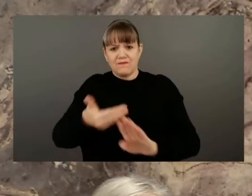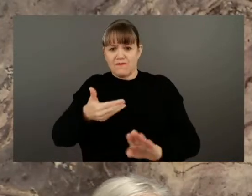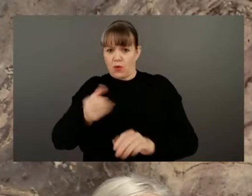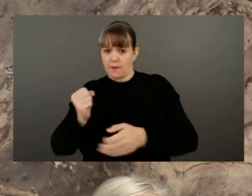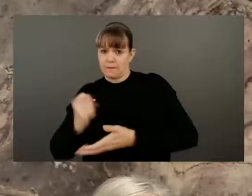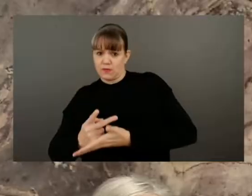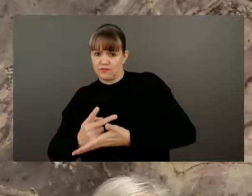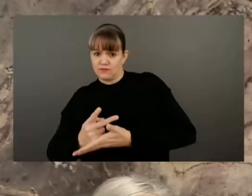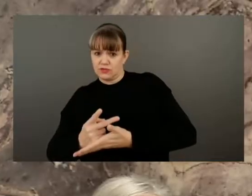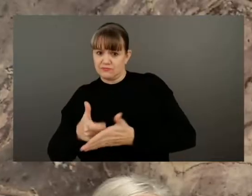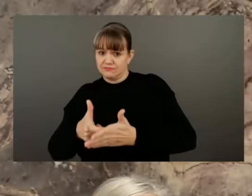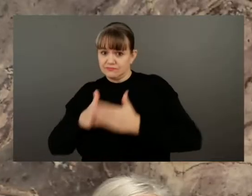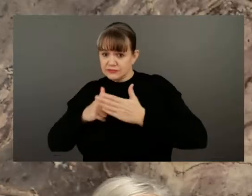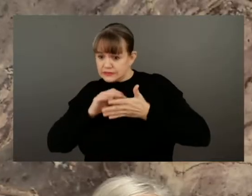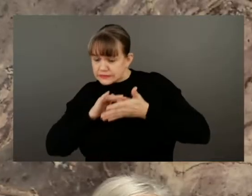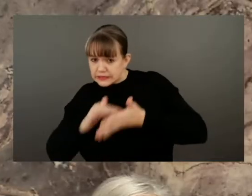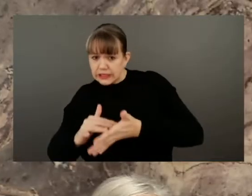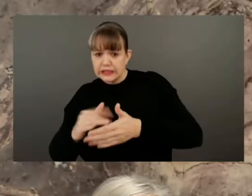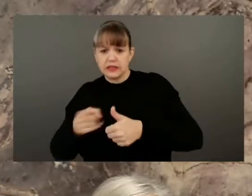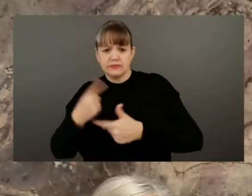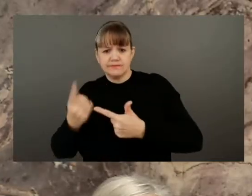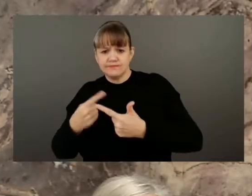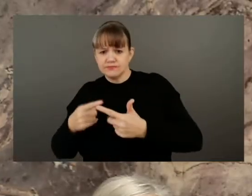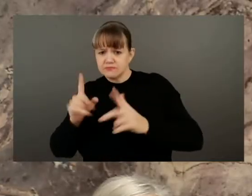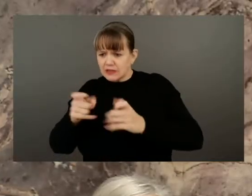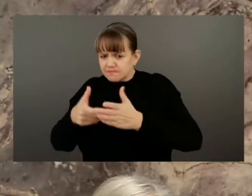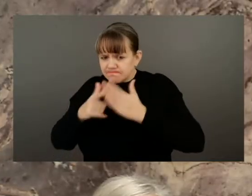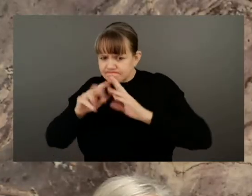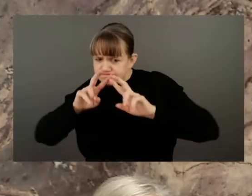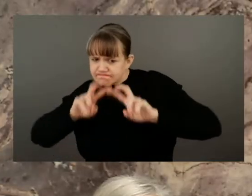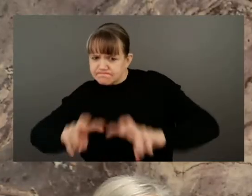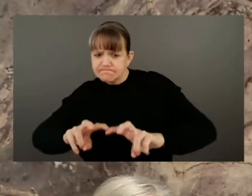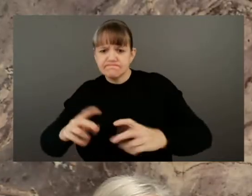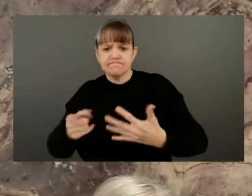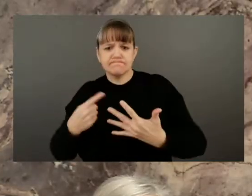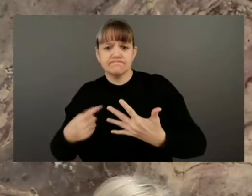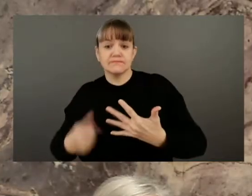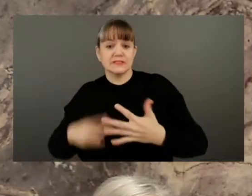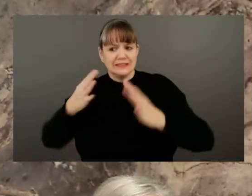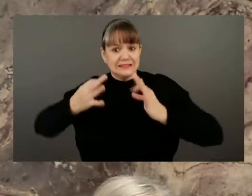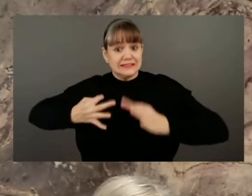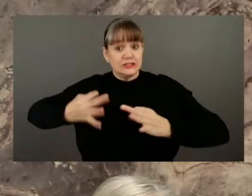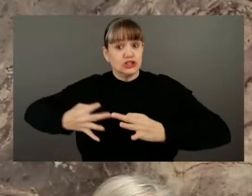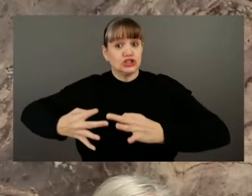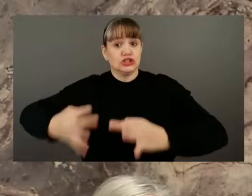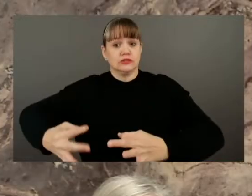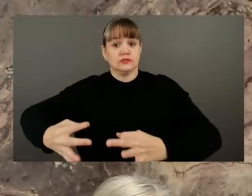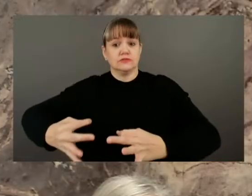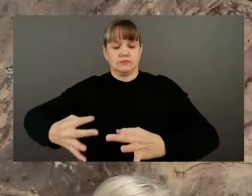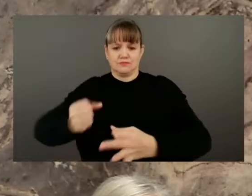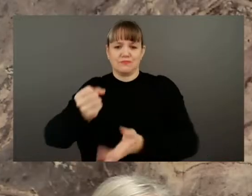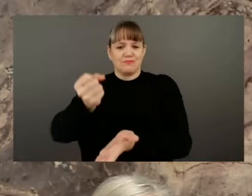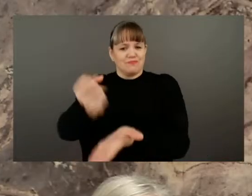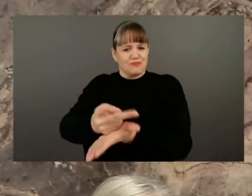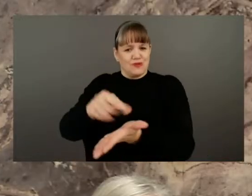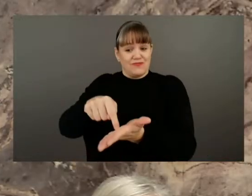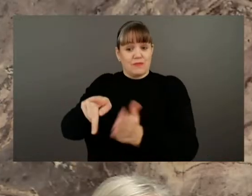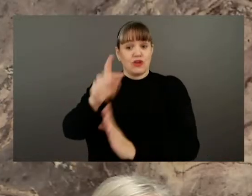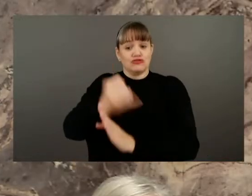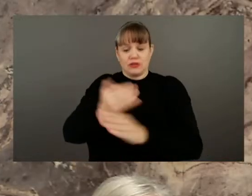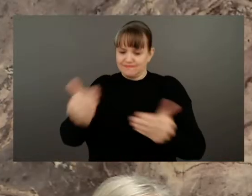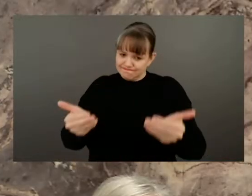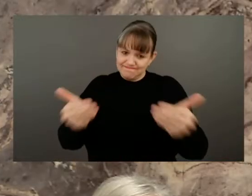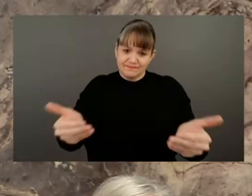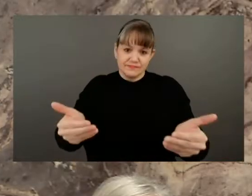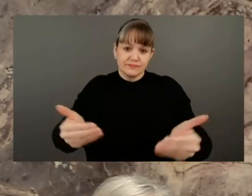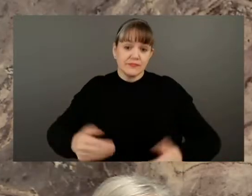decisions are made, in this case were made, to allow the project to proceed. But that doesn't mean the project can proceed inconsistent